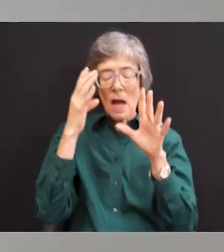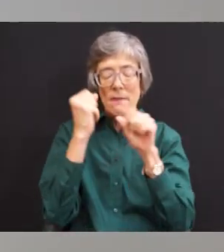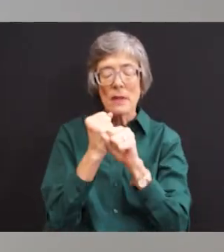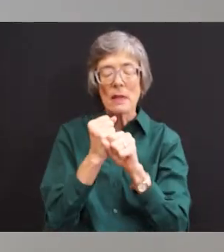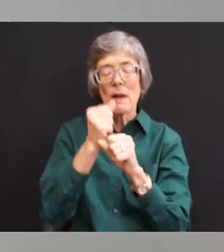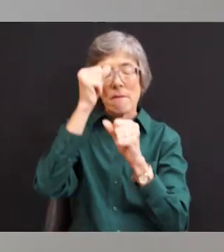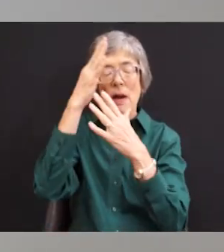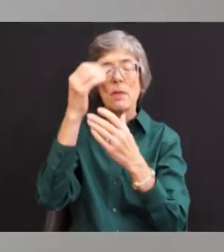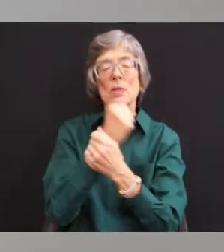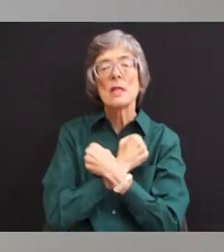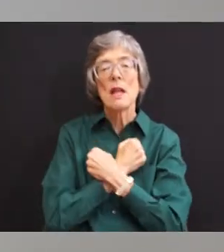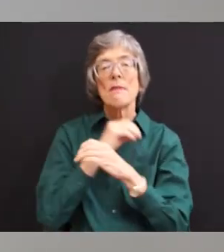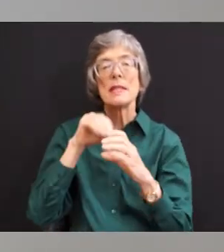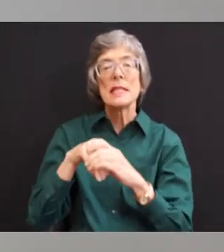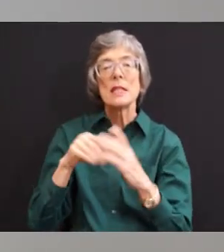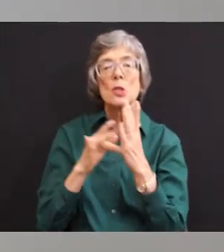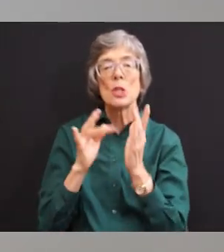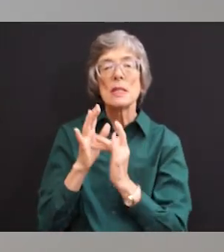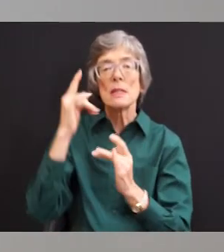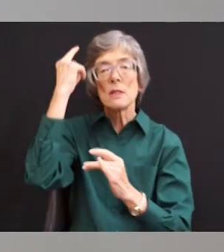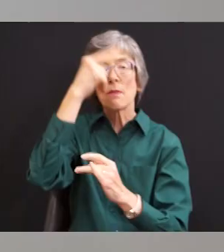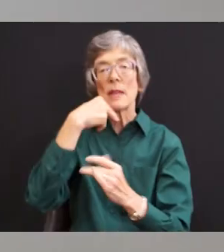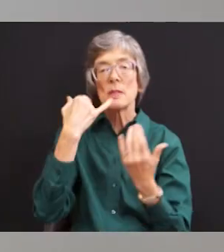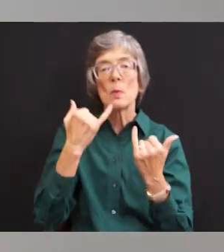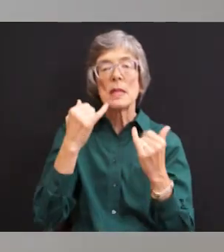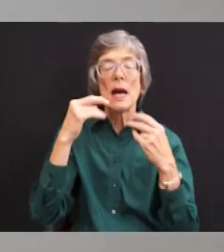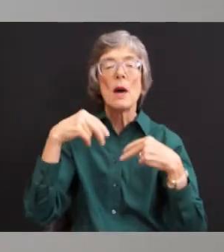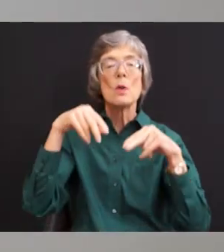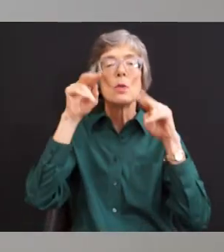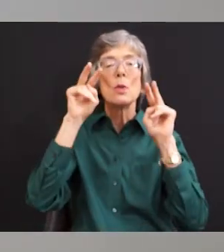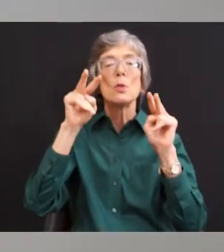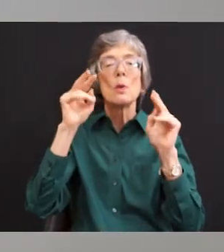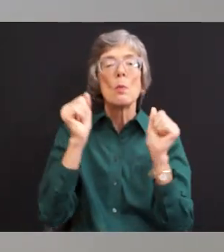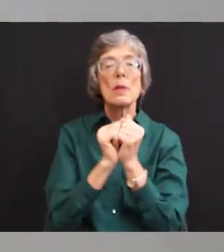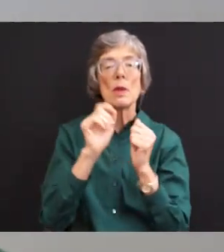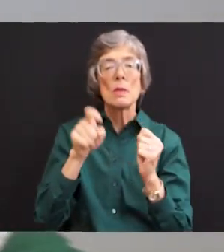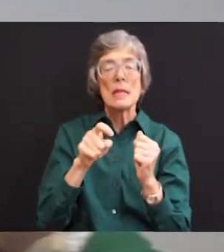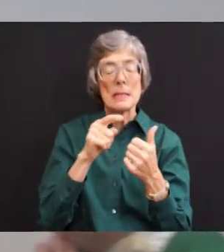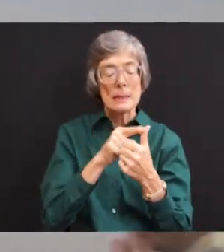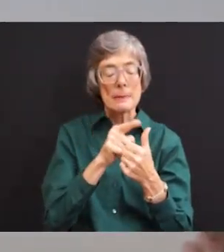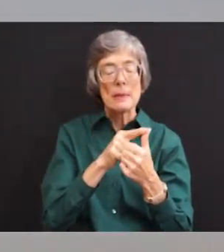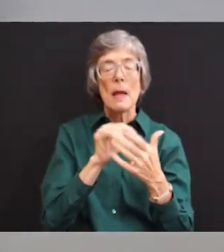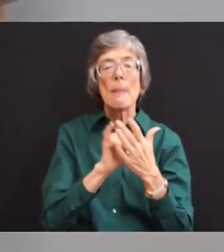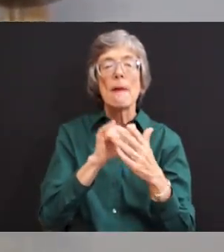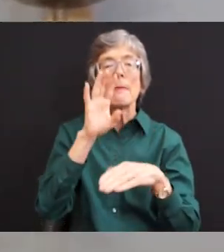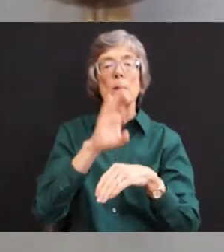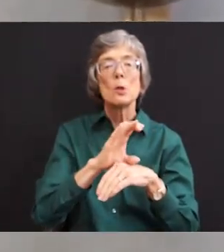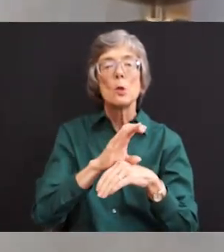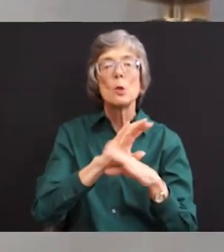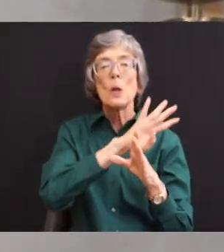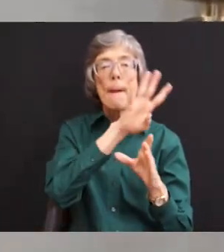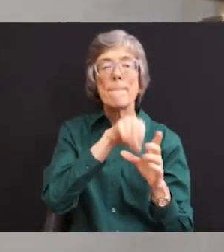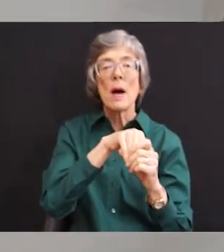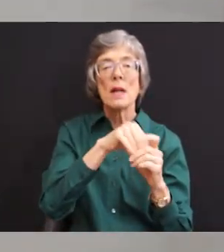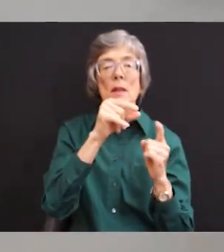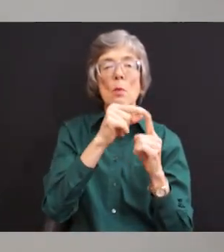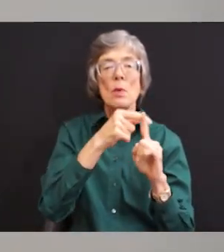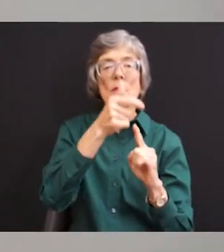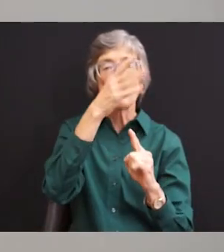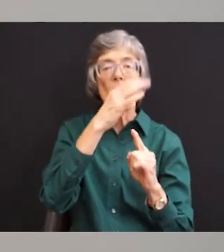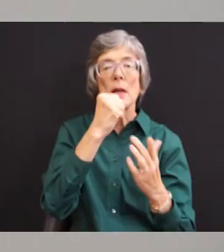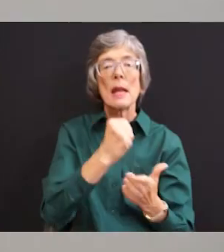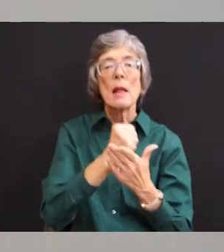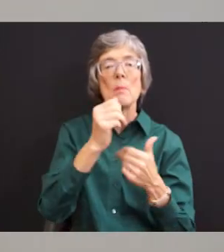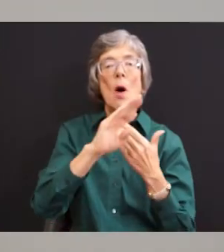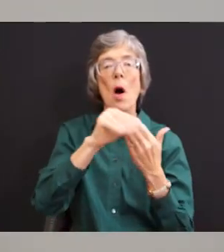face of Jesus, we now turn to him with all of our needs. That the Church embody the Word of God and help all believers to know the